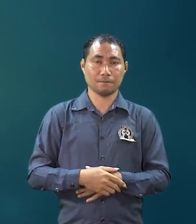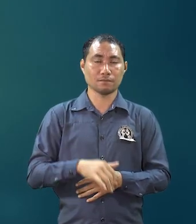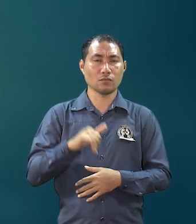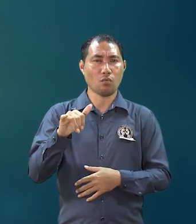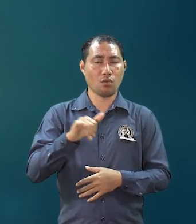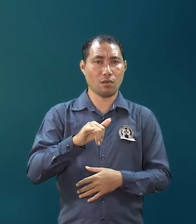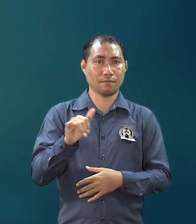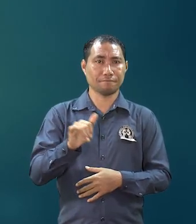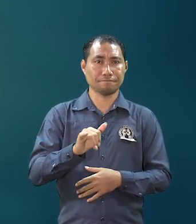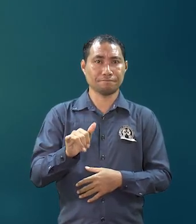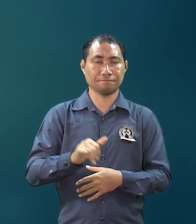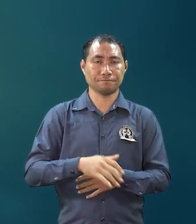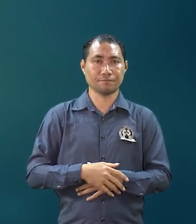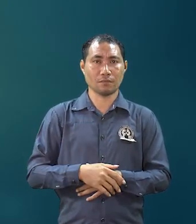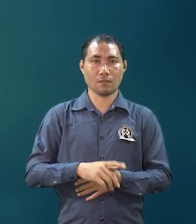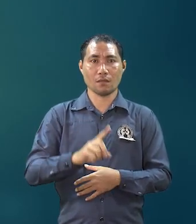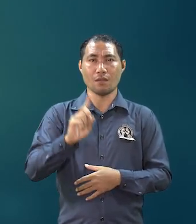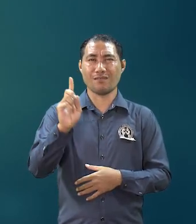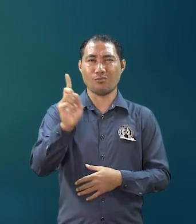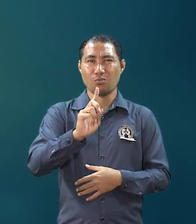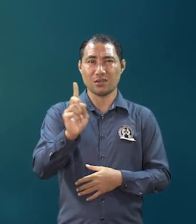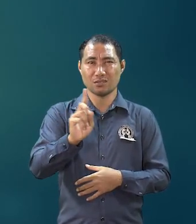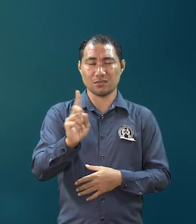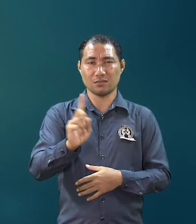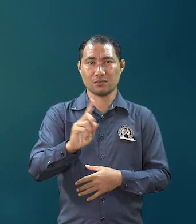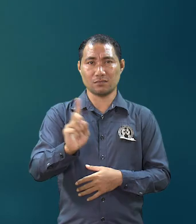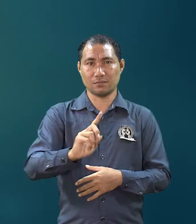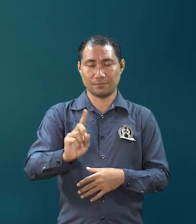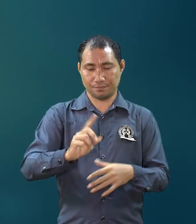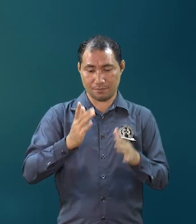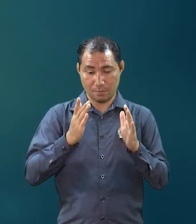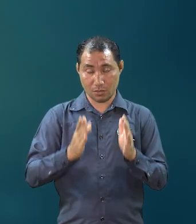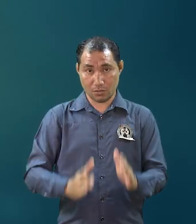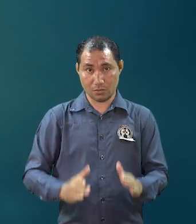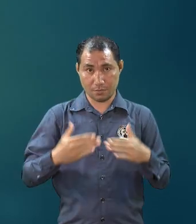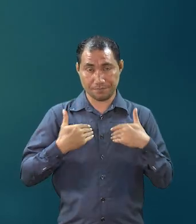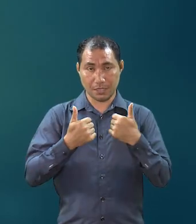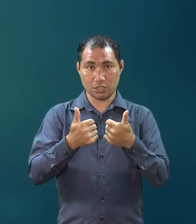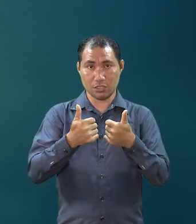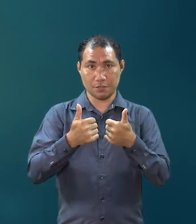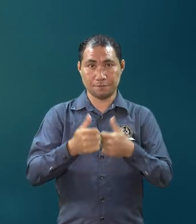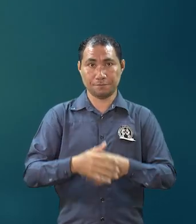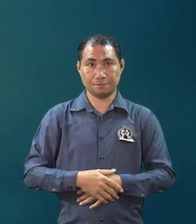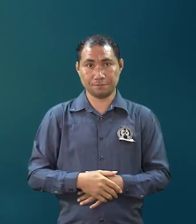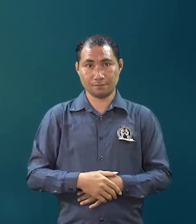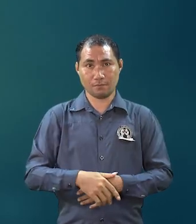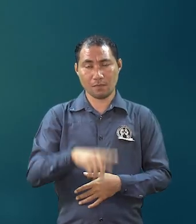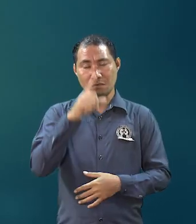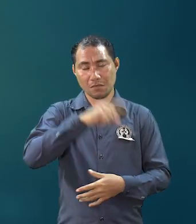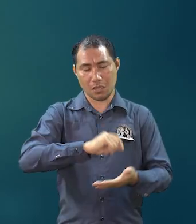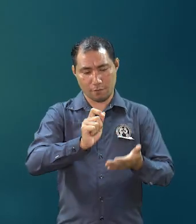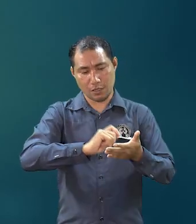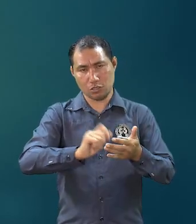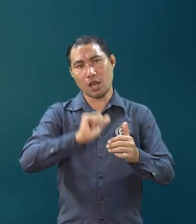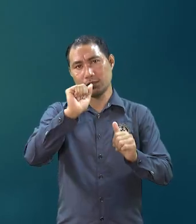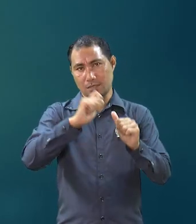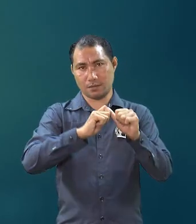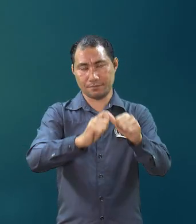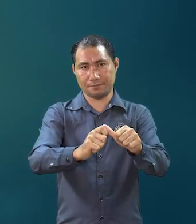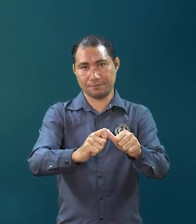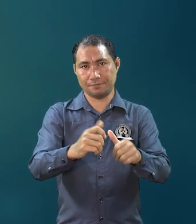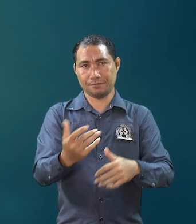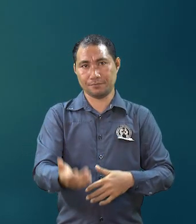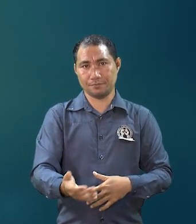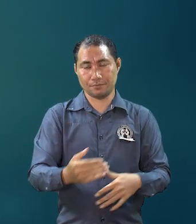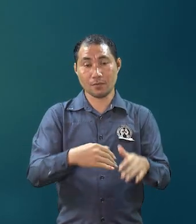Or, what is personal hygiene? You can write your answer